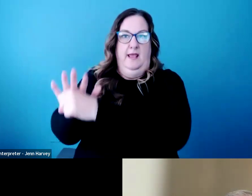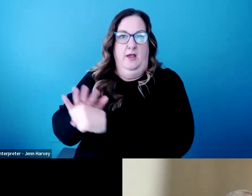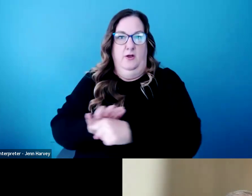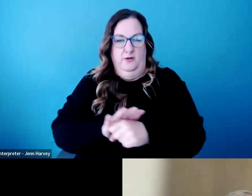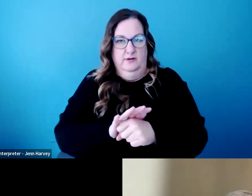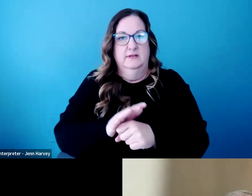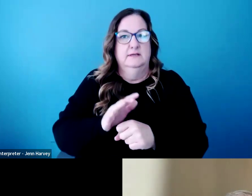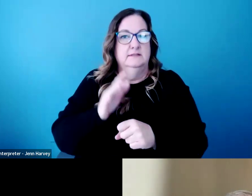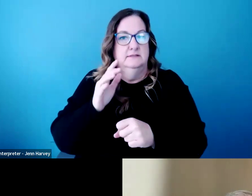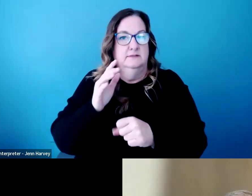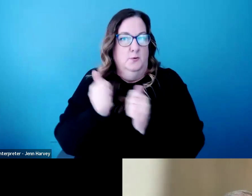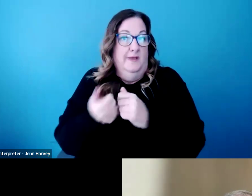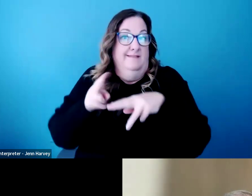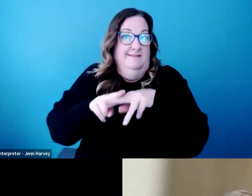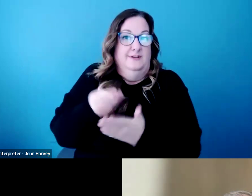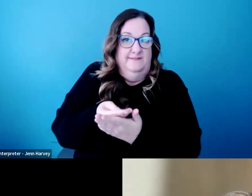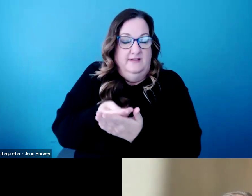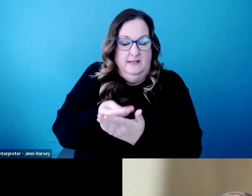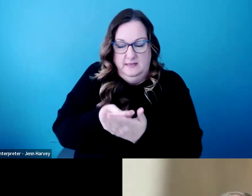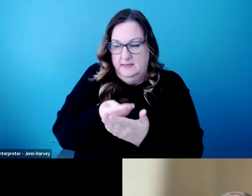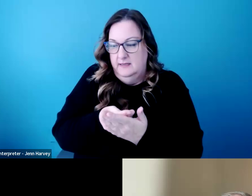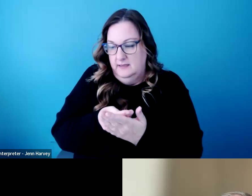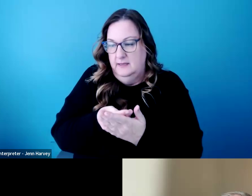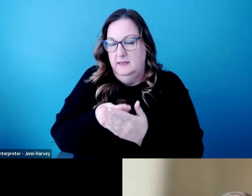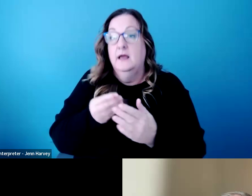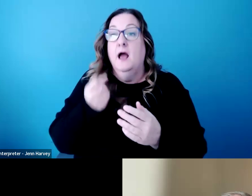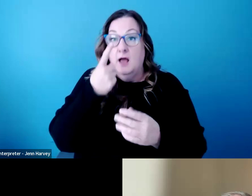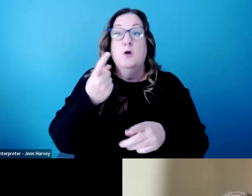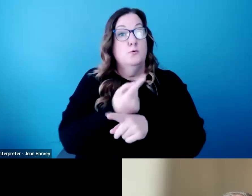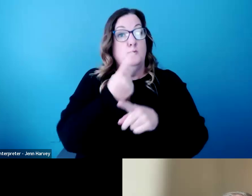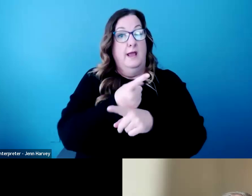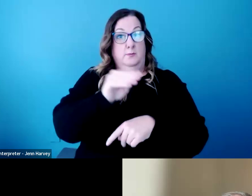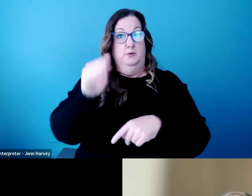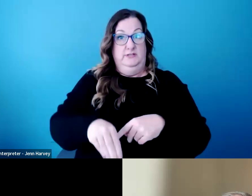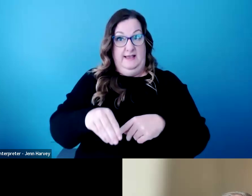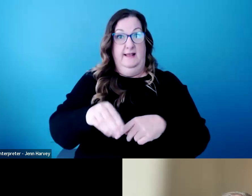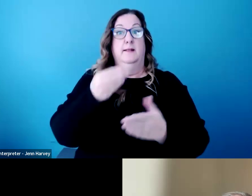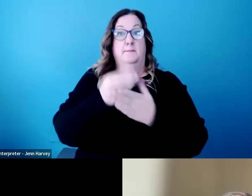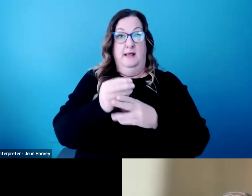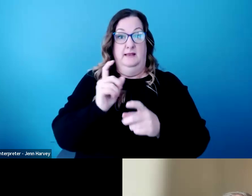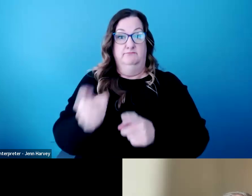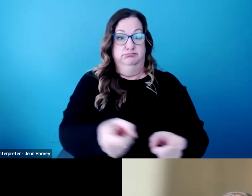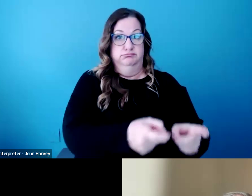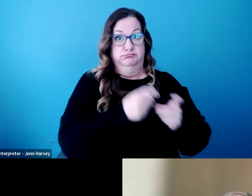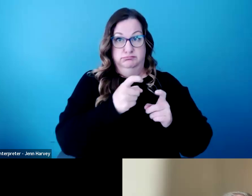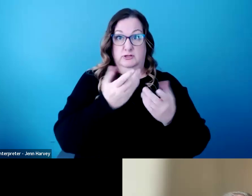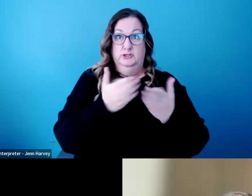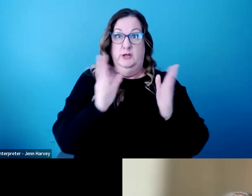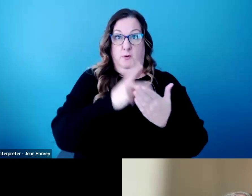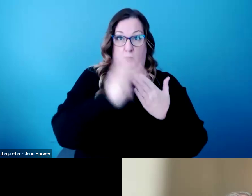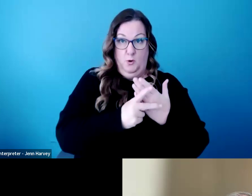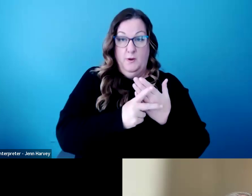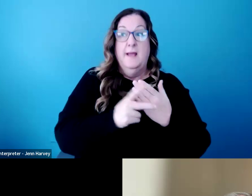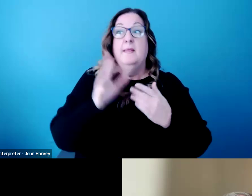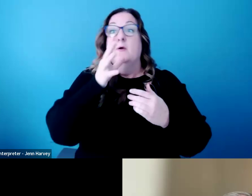increased funding above and beyond the percentage that would come to each of the programs. And so to your question, I would just